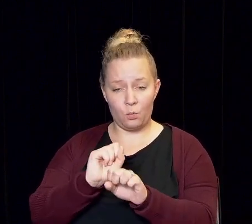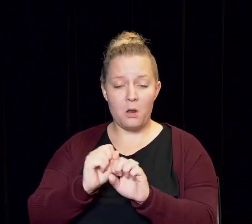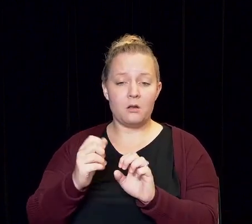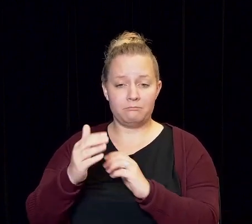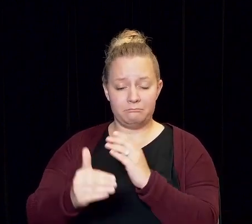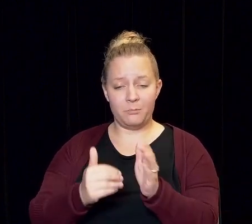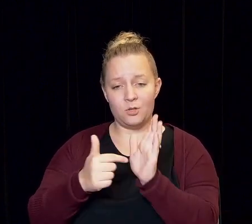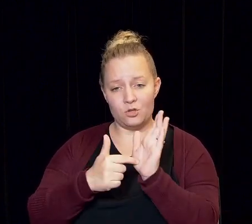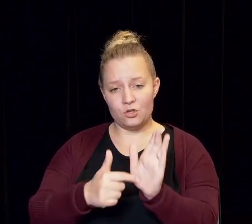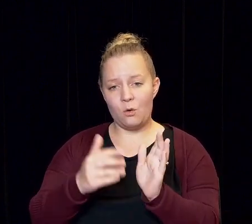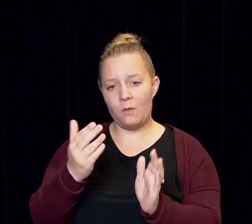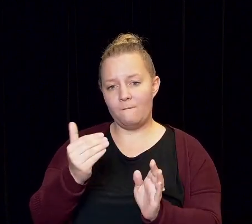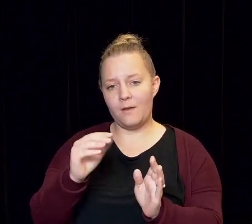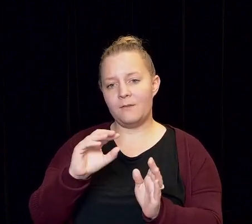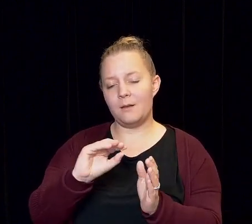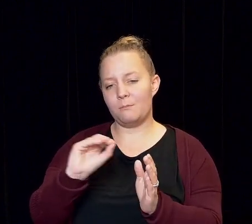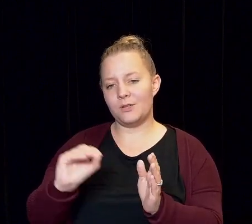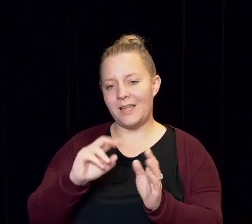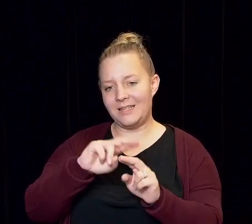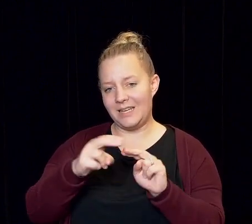the 15% decrease.